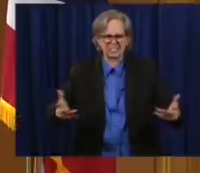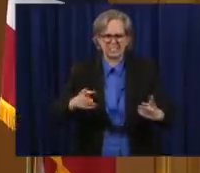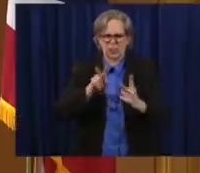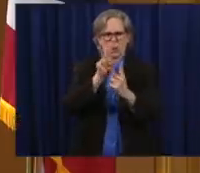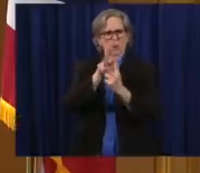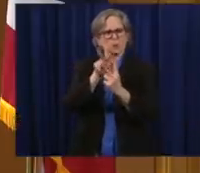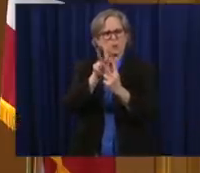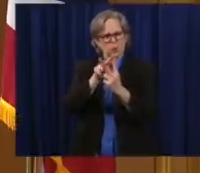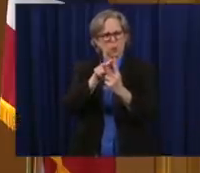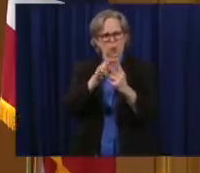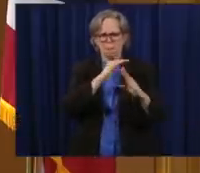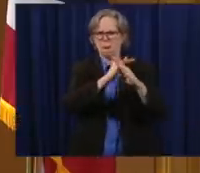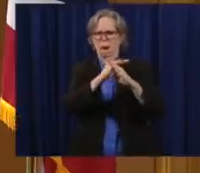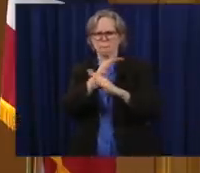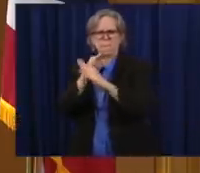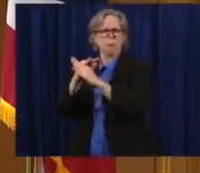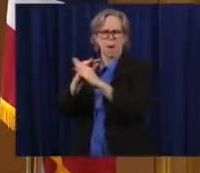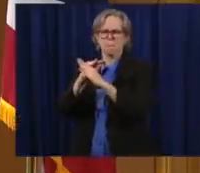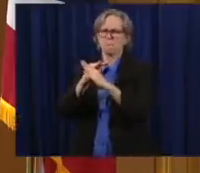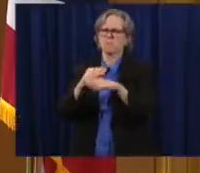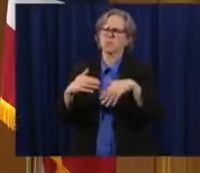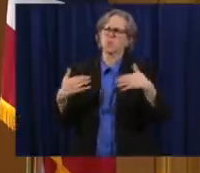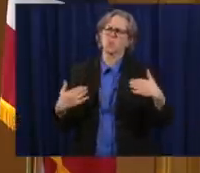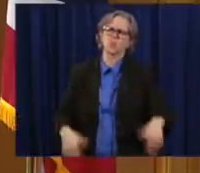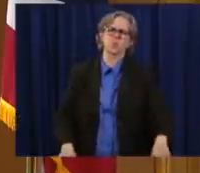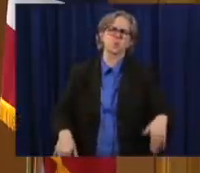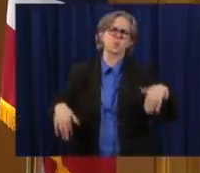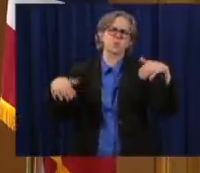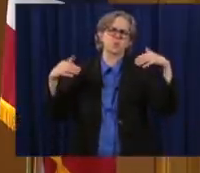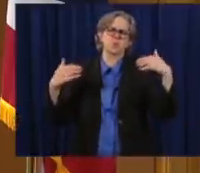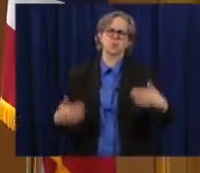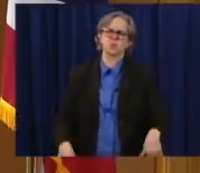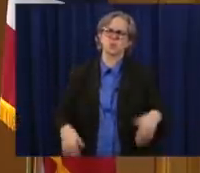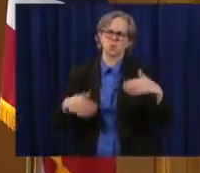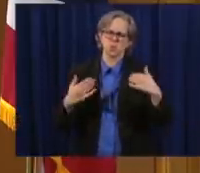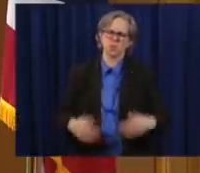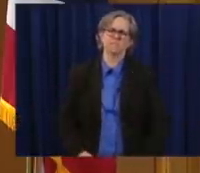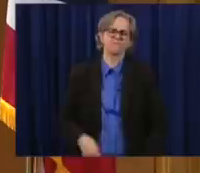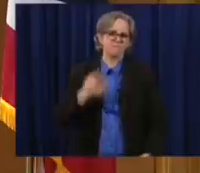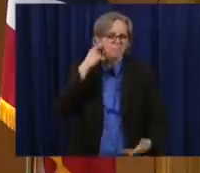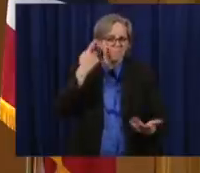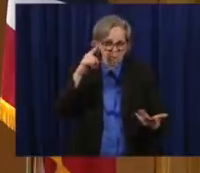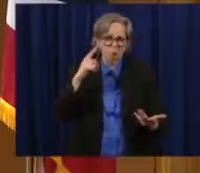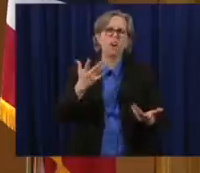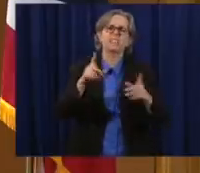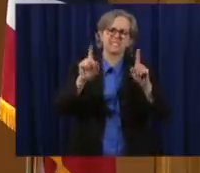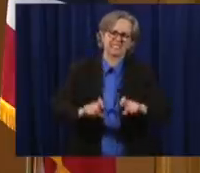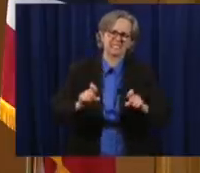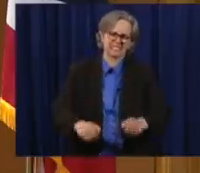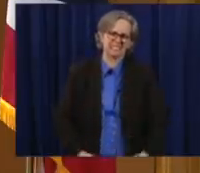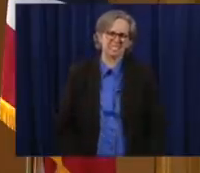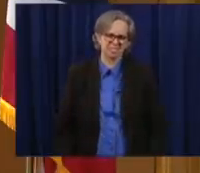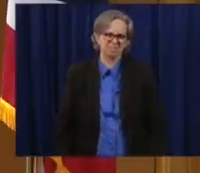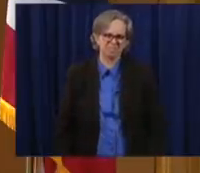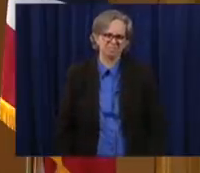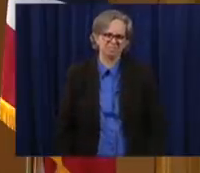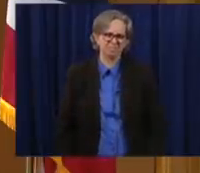those component variable parts that are problems. And one of the things I'm going to